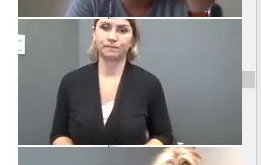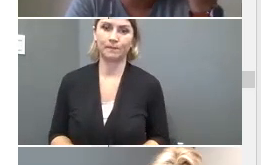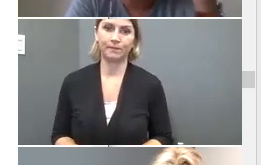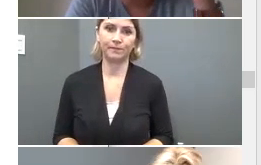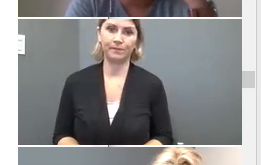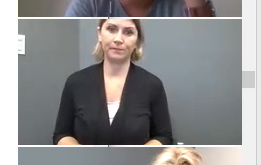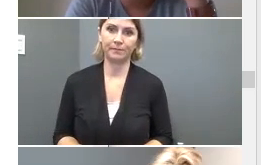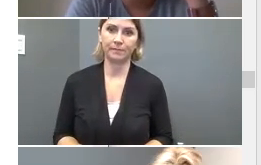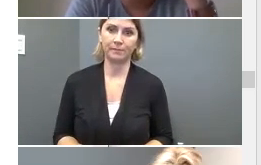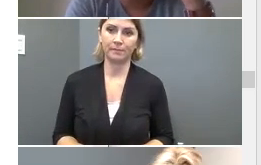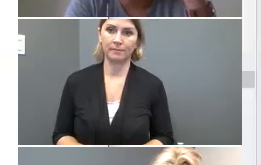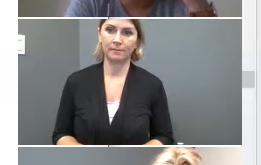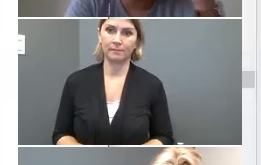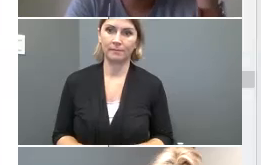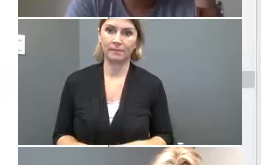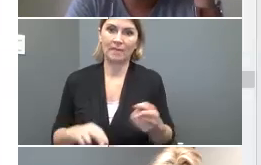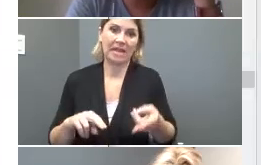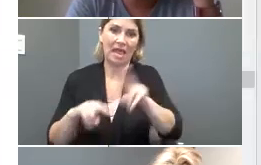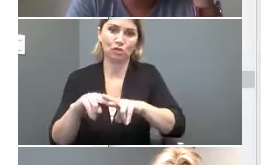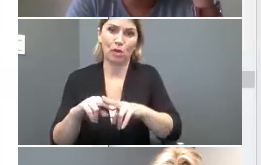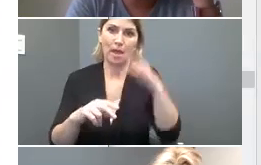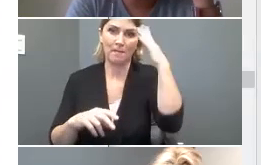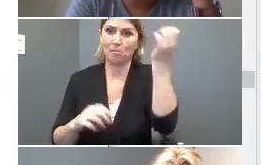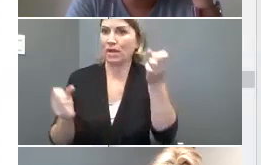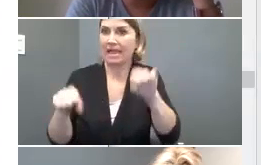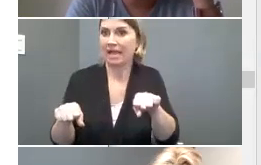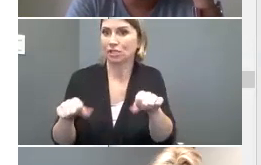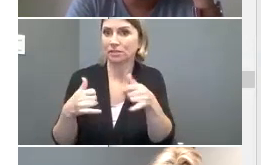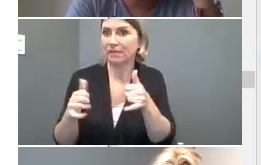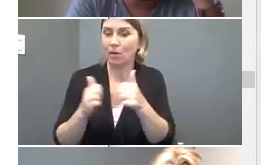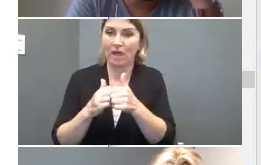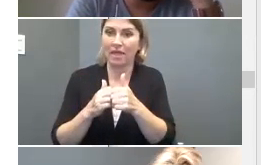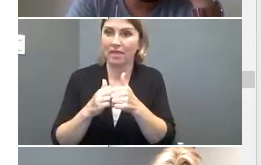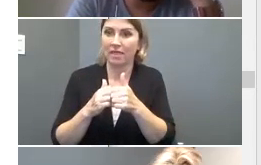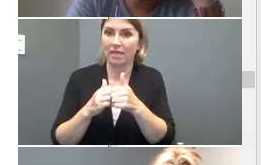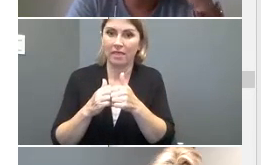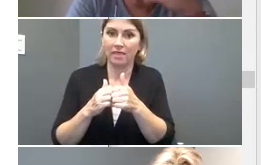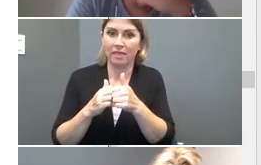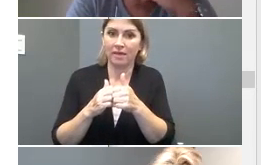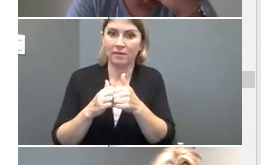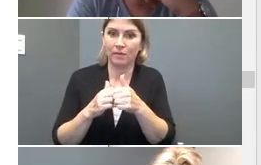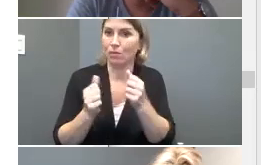Or do I even require extra memory? Can I just deal with without requiring any memory?